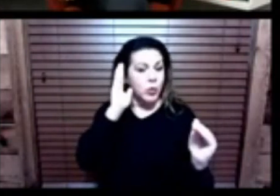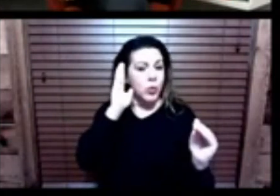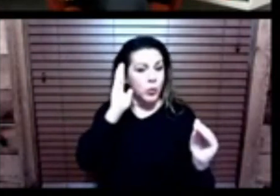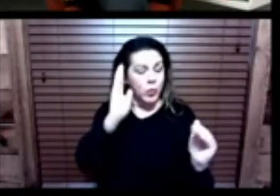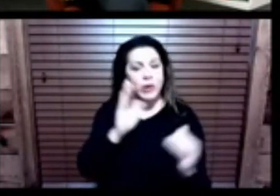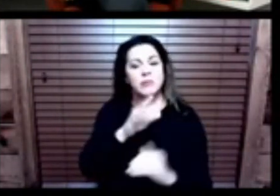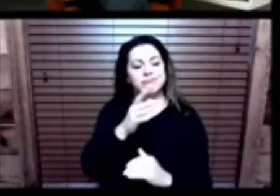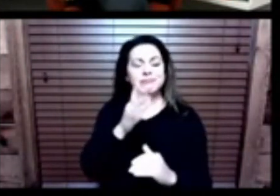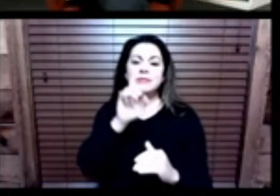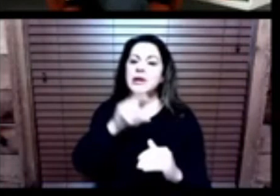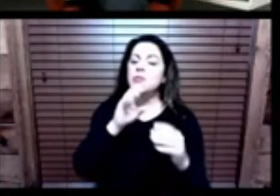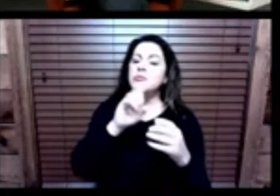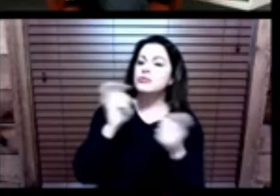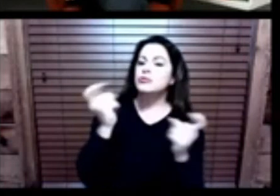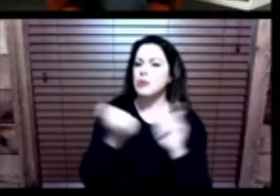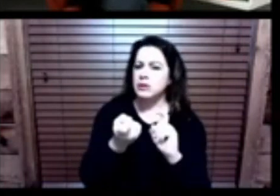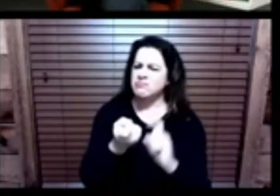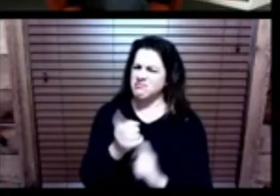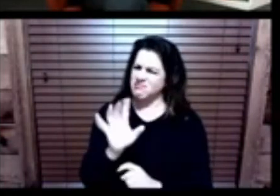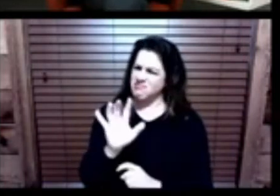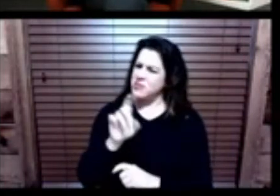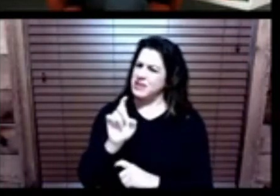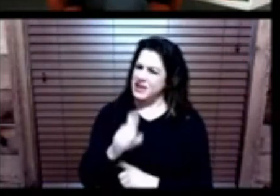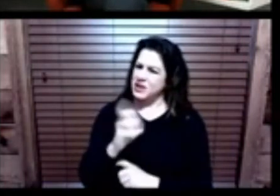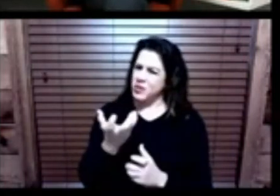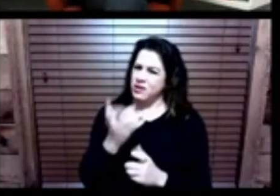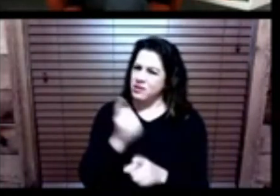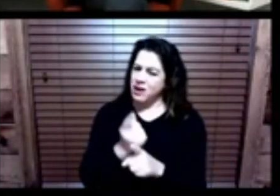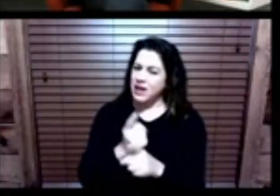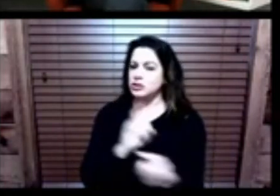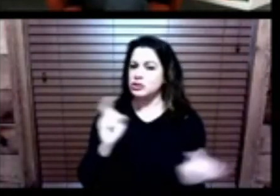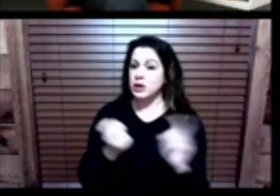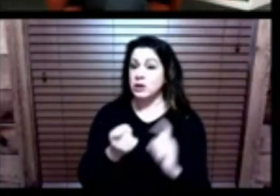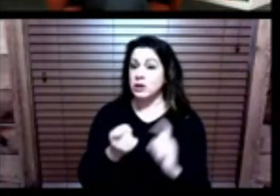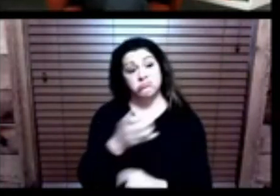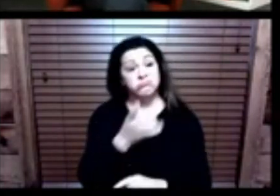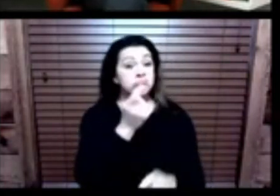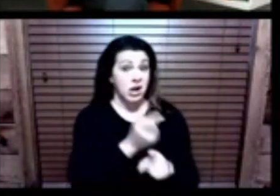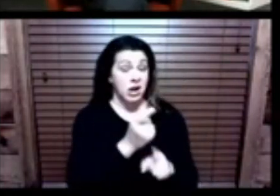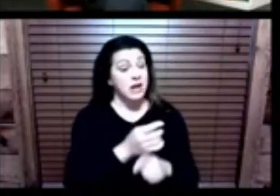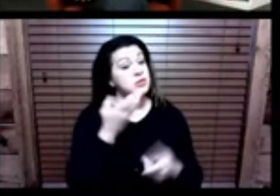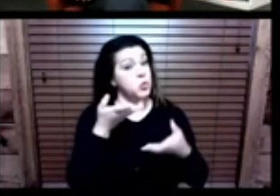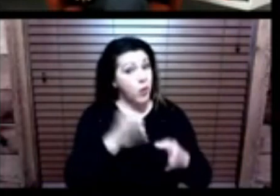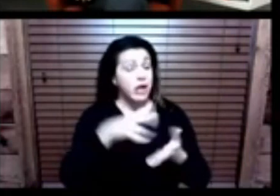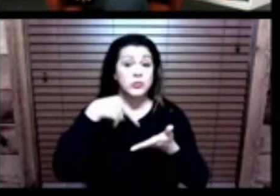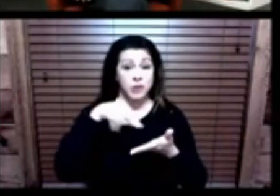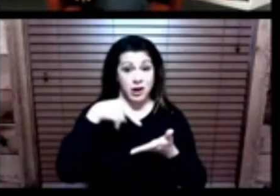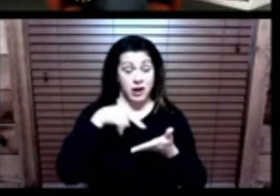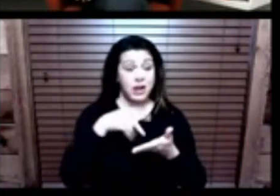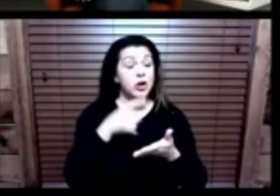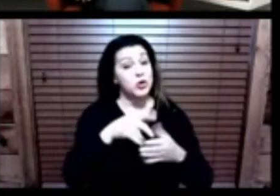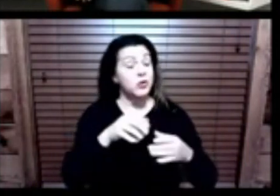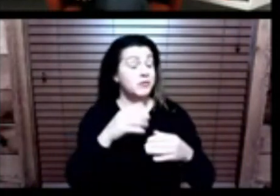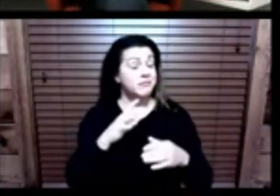right? Right. I mean, that's the way we dance. You can dance your way out of your constriction. Once you free your mind, your ass will follow. And